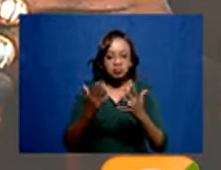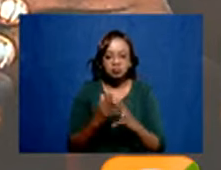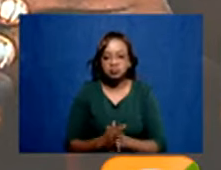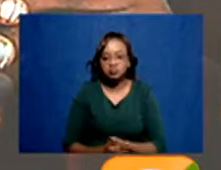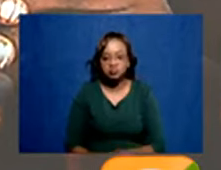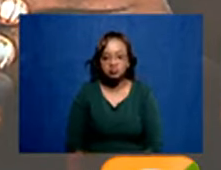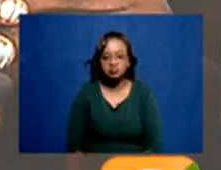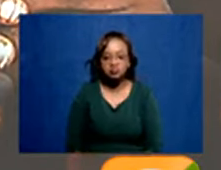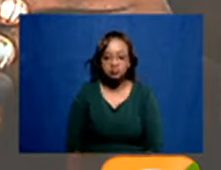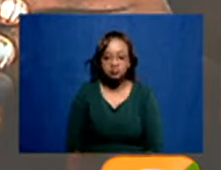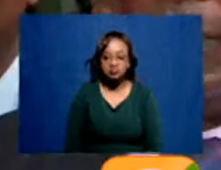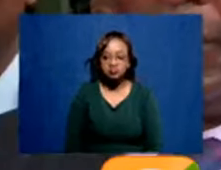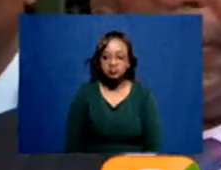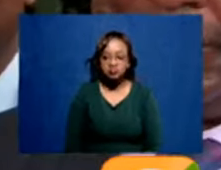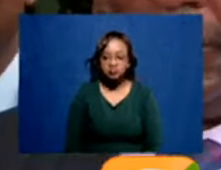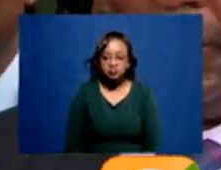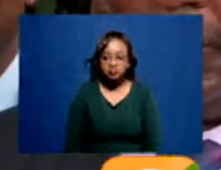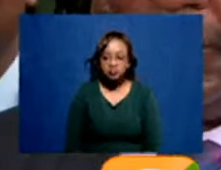vice.